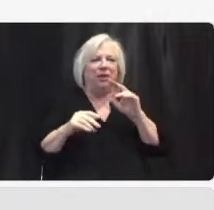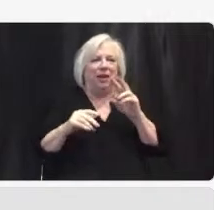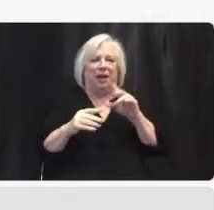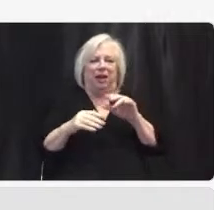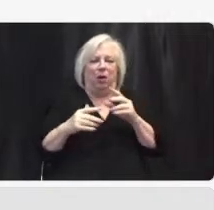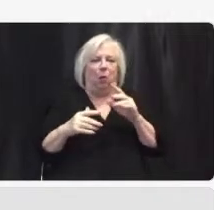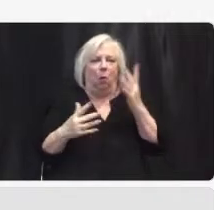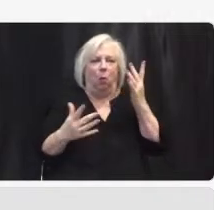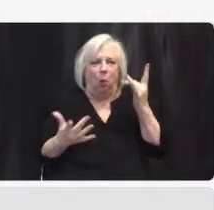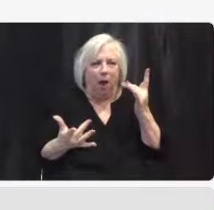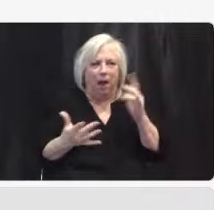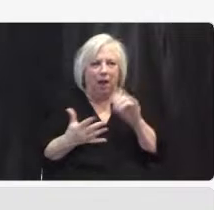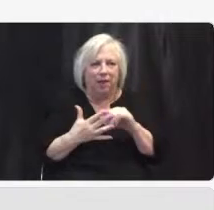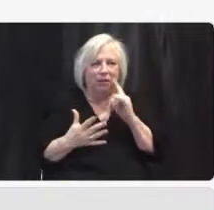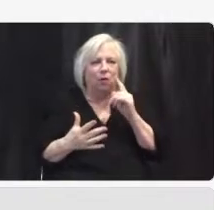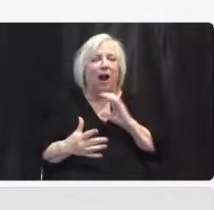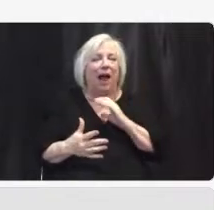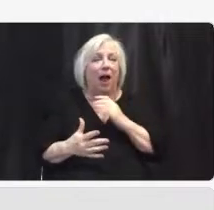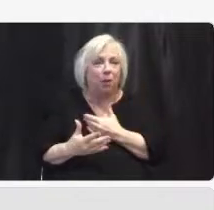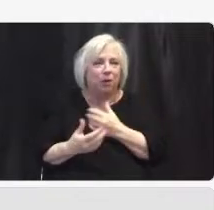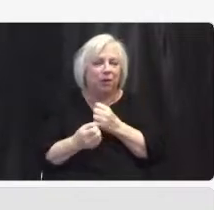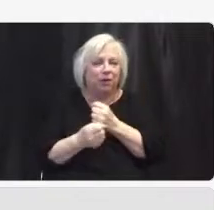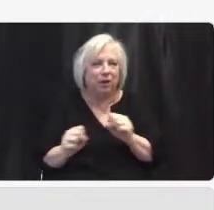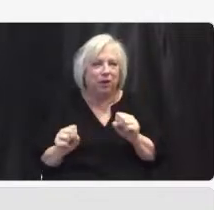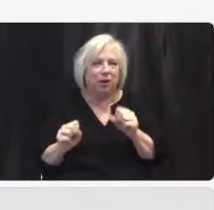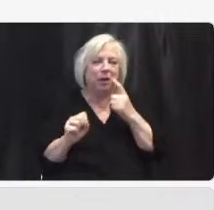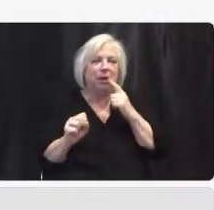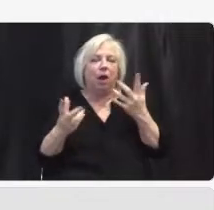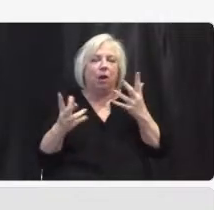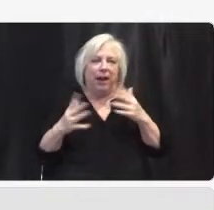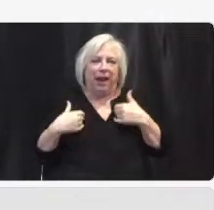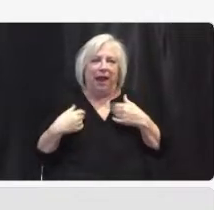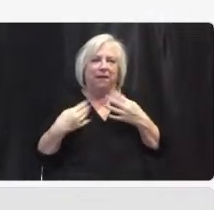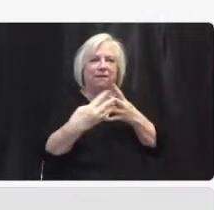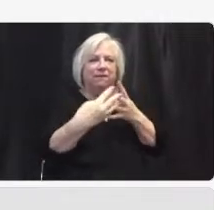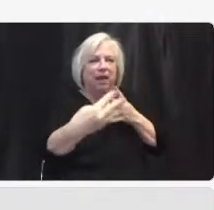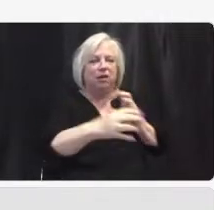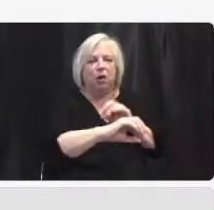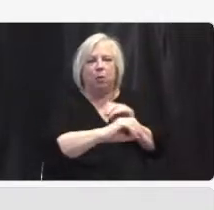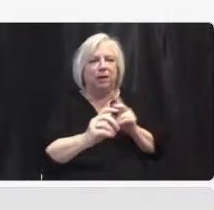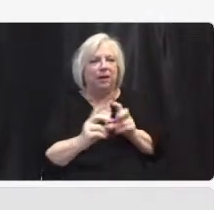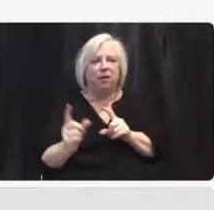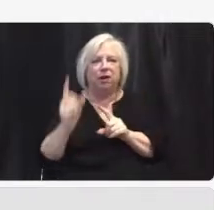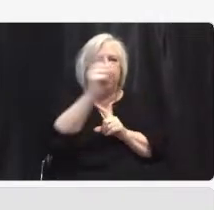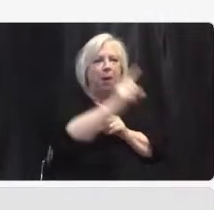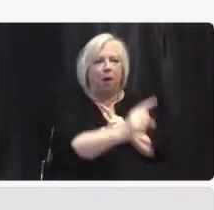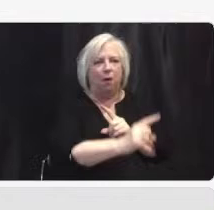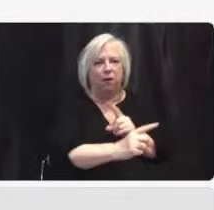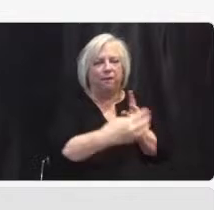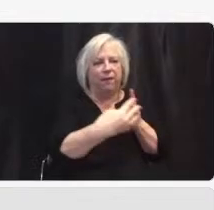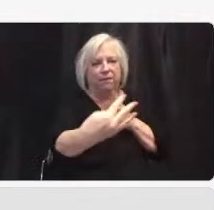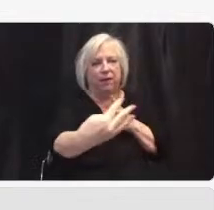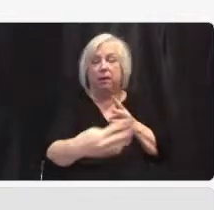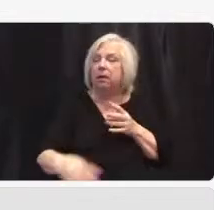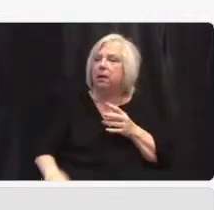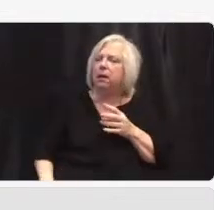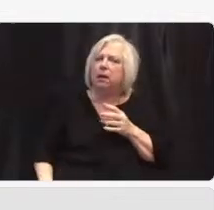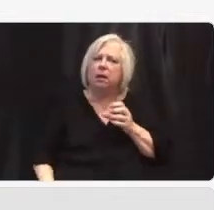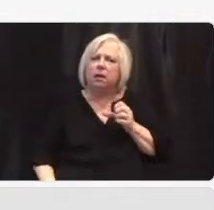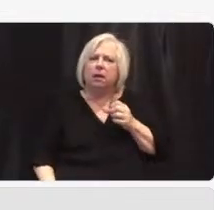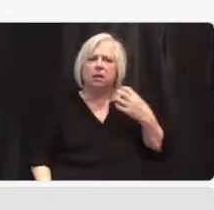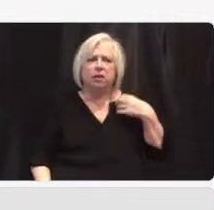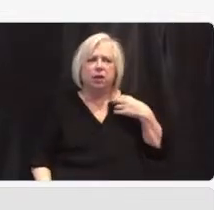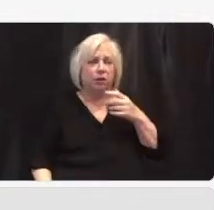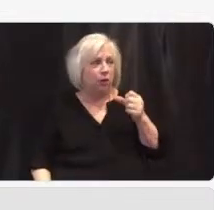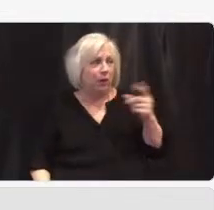security or really trespass, because there's a fence up now. No one's ever crossed that fence. So he's stating he's